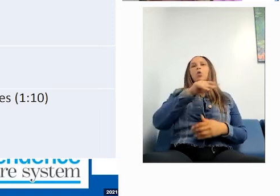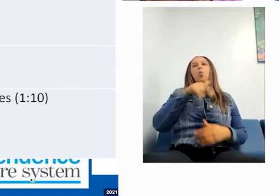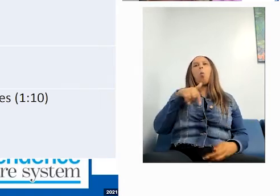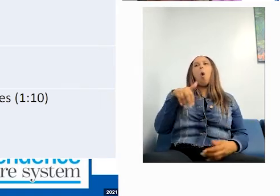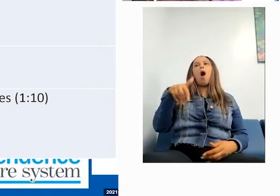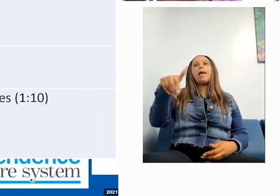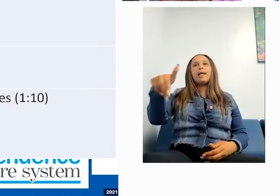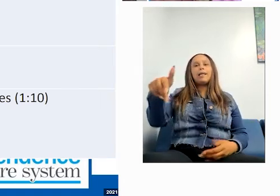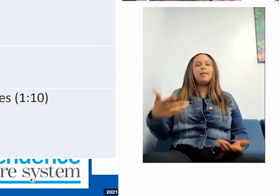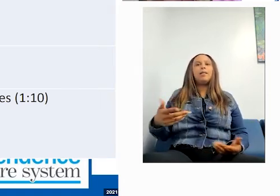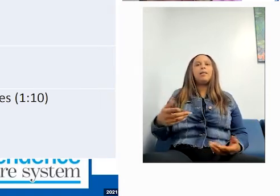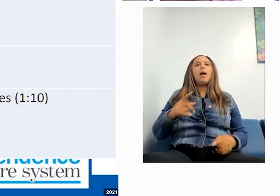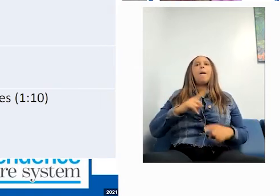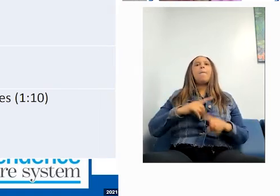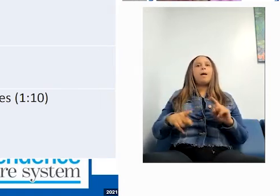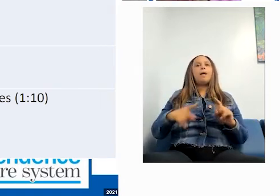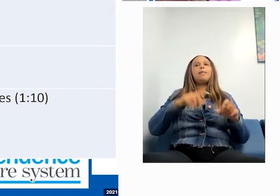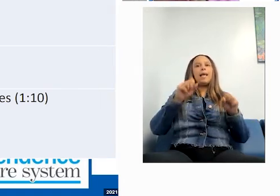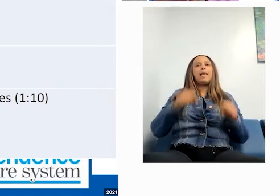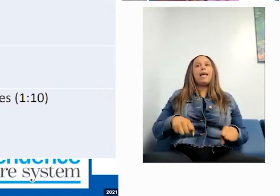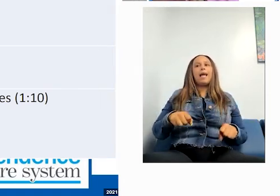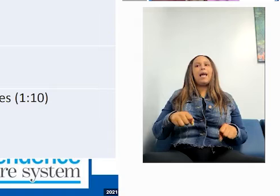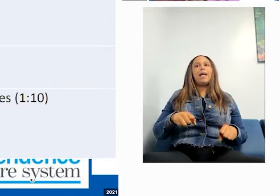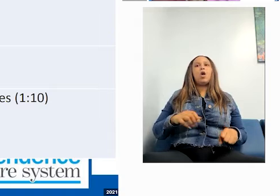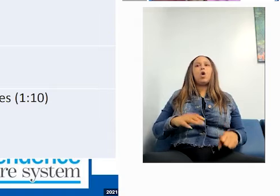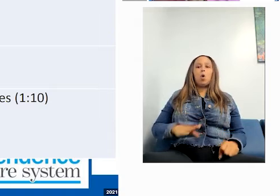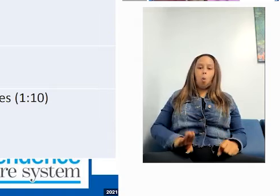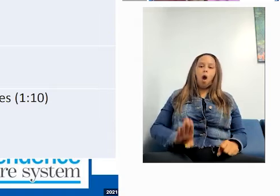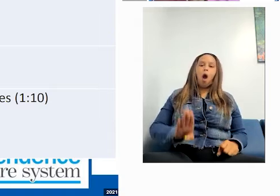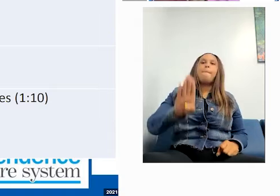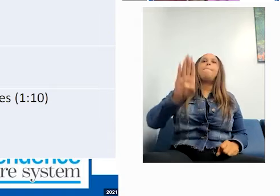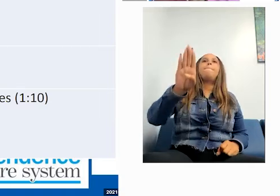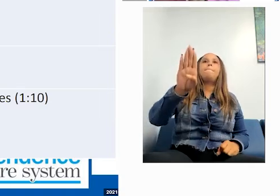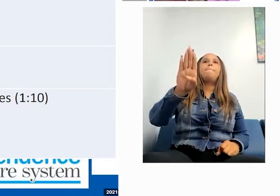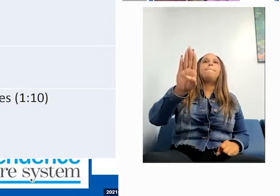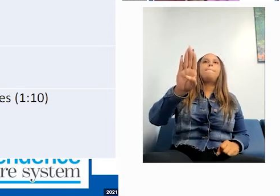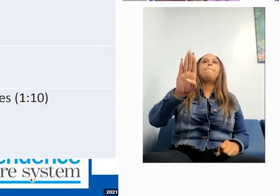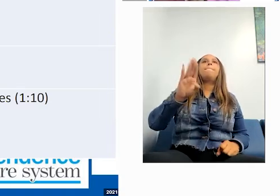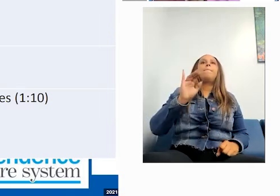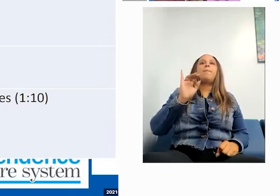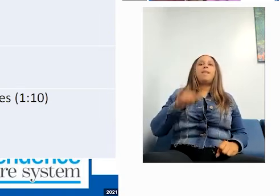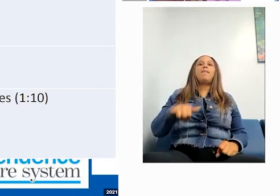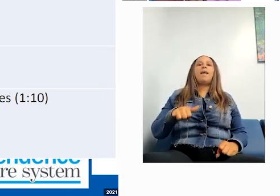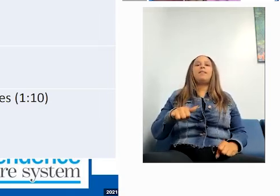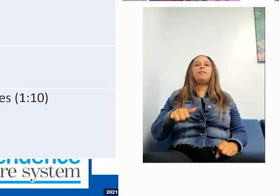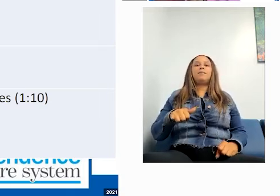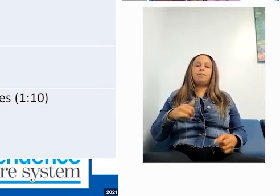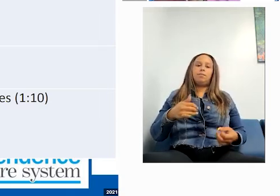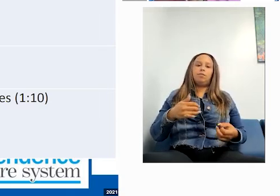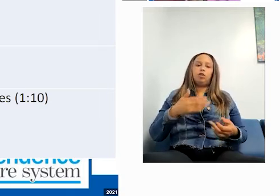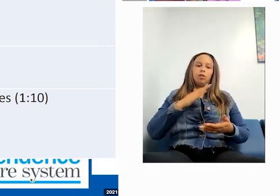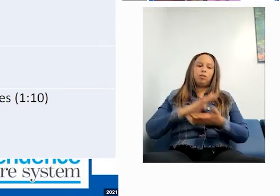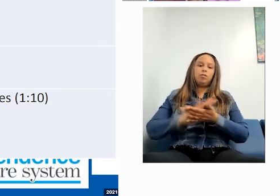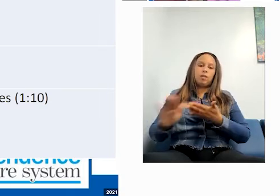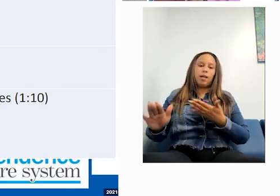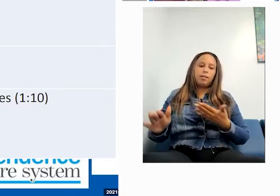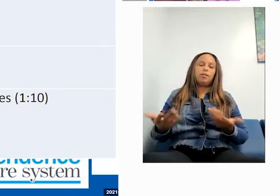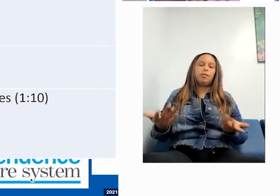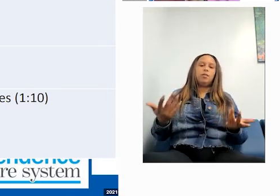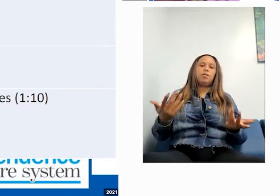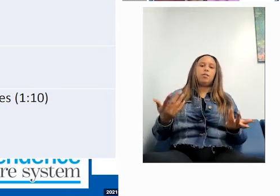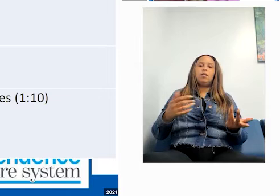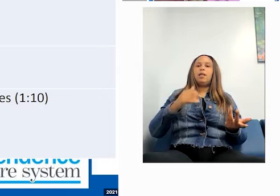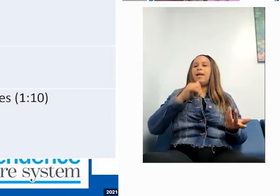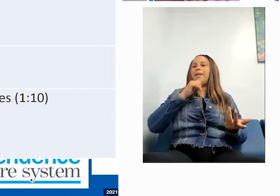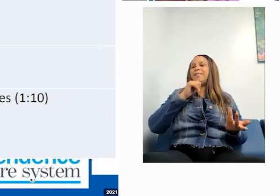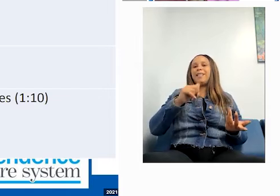dynamic stability, their ability to go up an incline, is a very gentle incline. They're really not designed